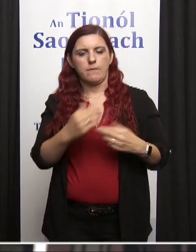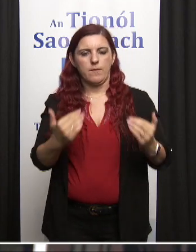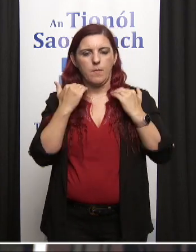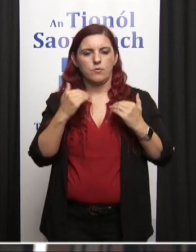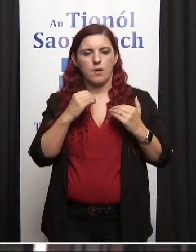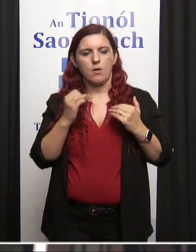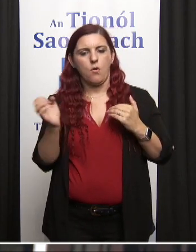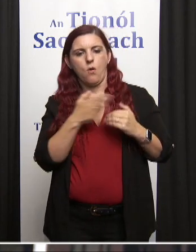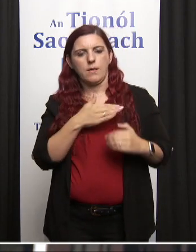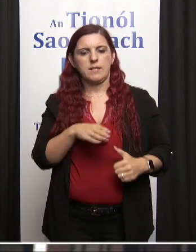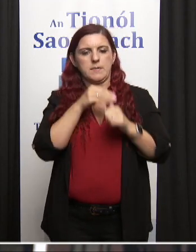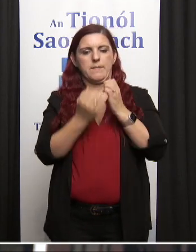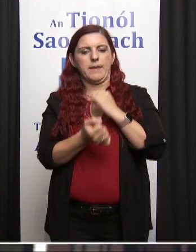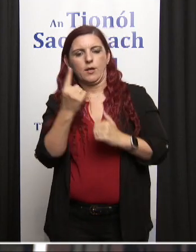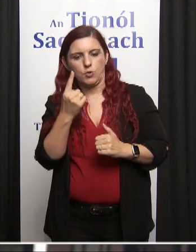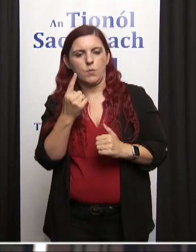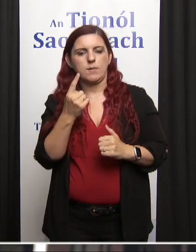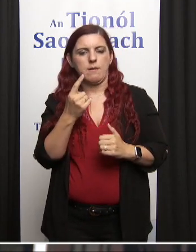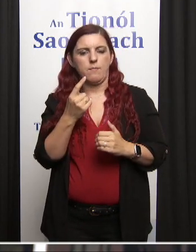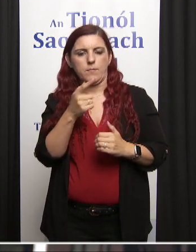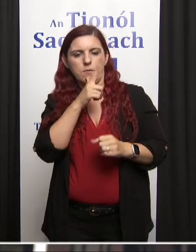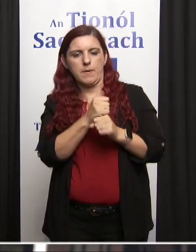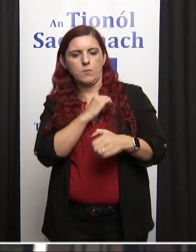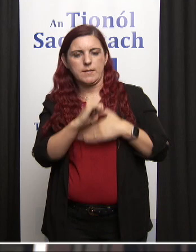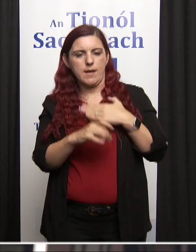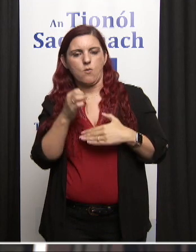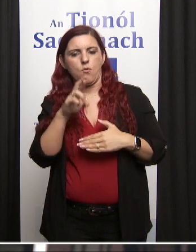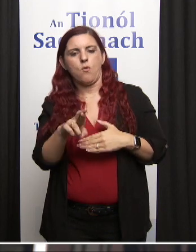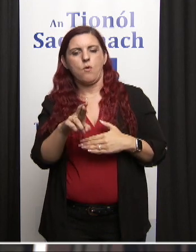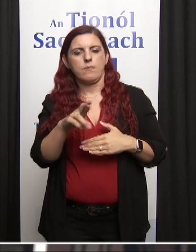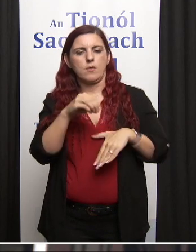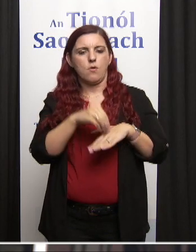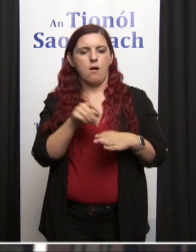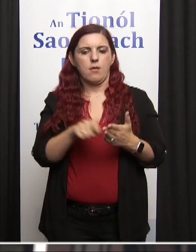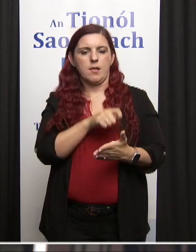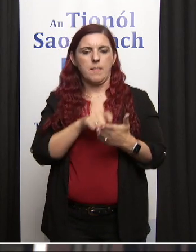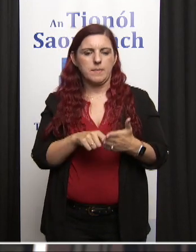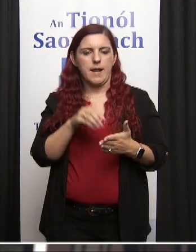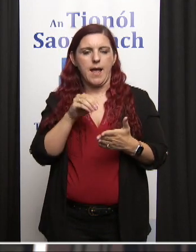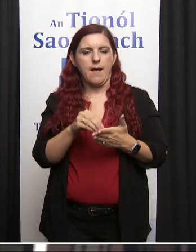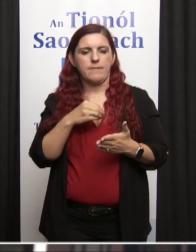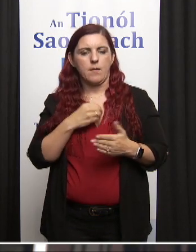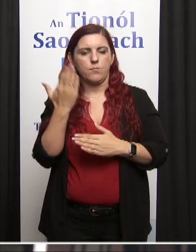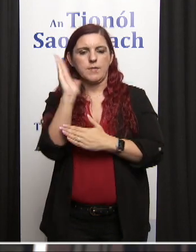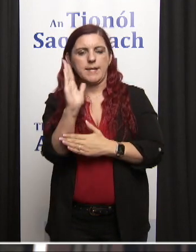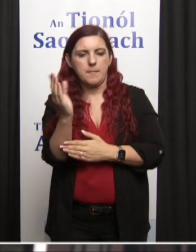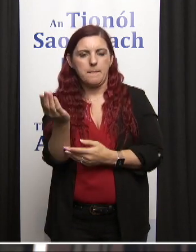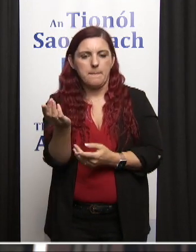specific issues that are listed even today that have come up or that are on the ballot, and have that presented back to us